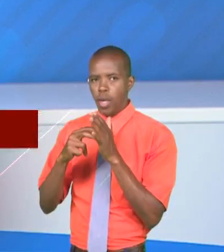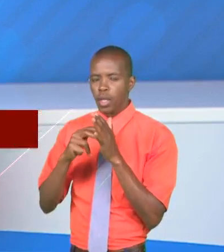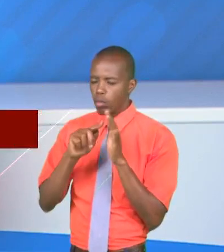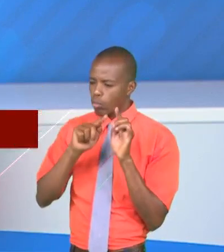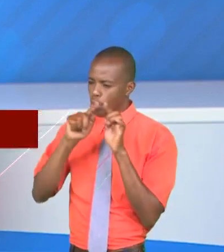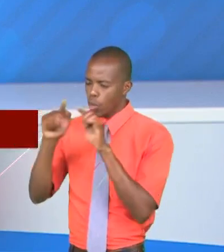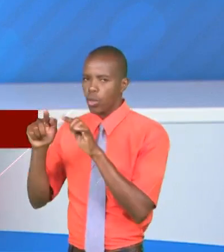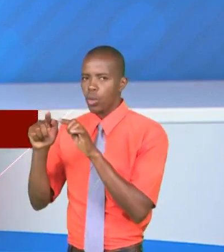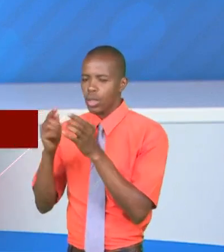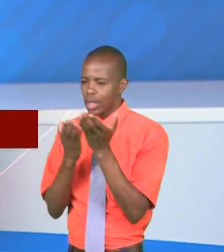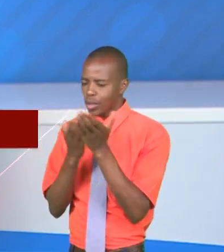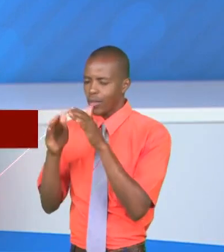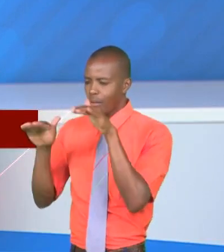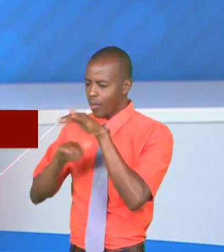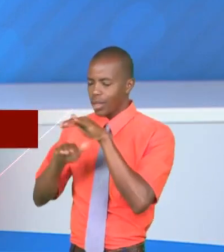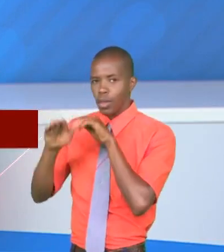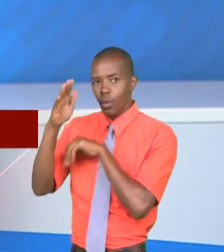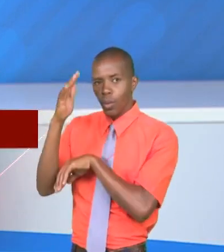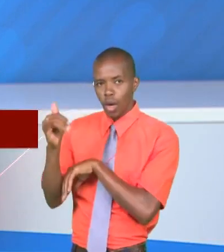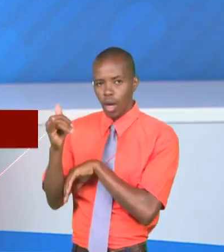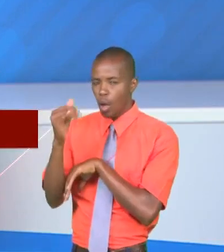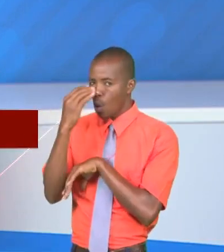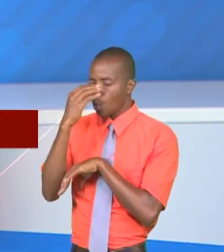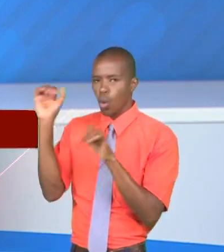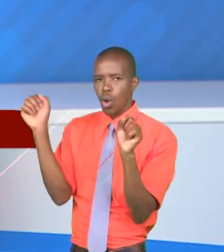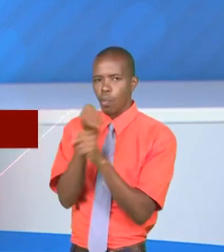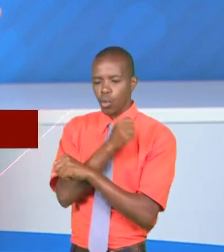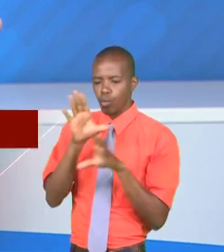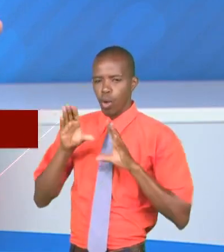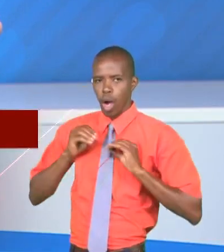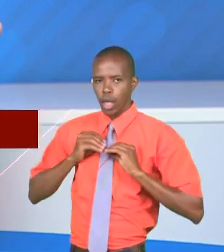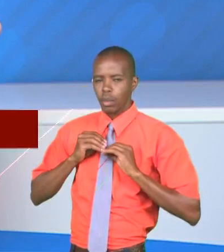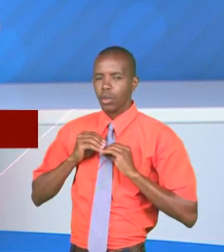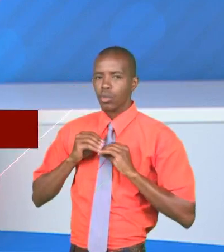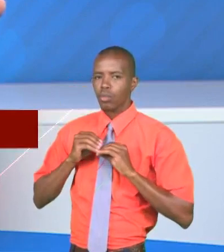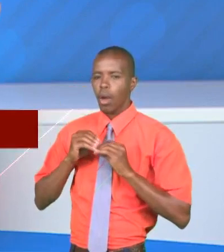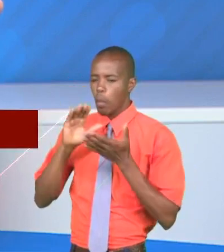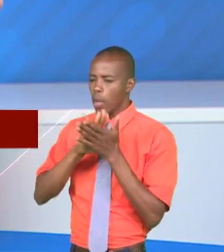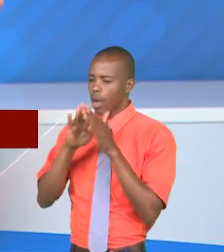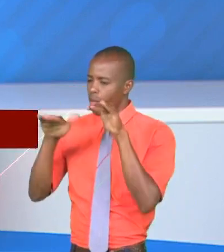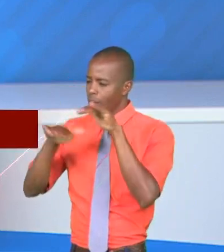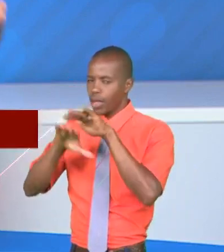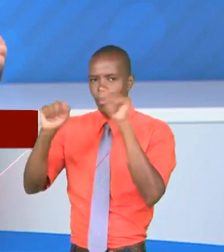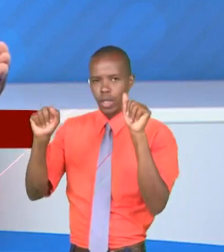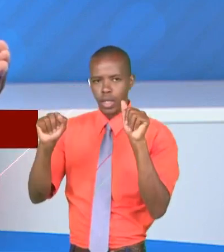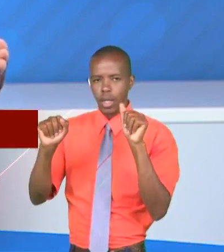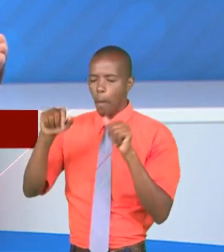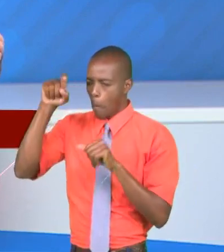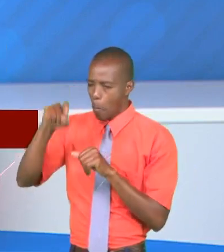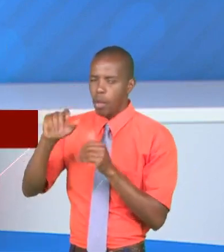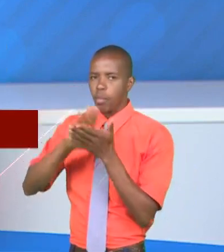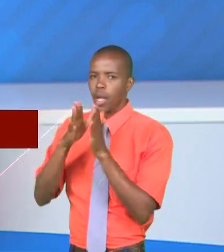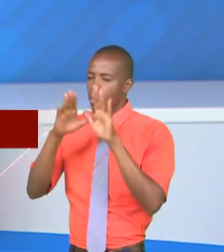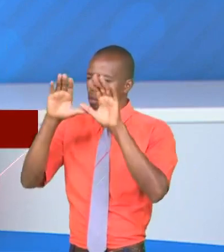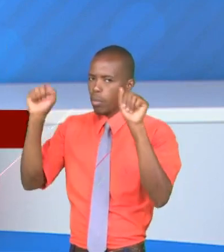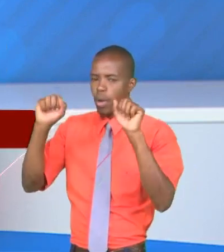mate. Because it's obvious now, Ruto cannot go for number two. Mm-hmm. Obvious. He has to go for number one. So